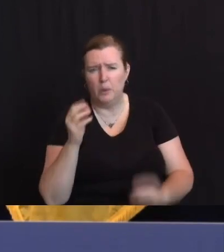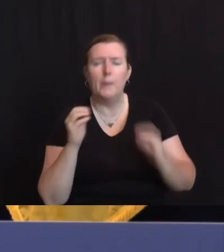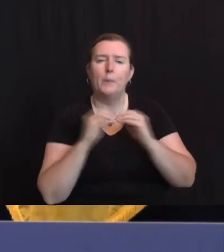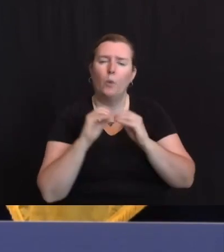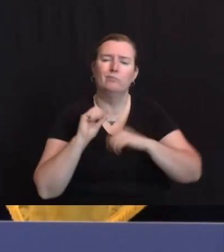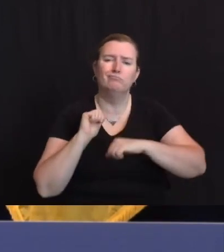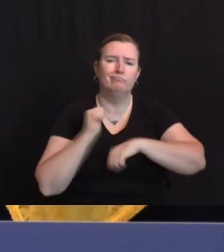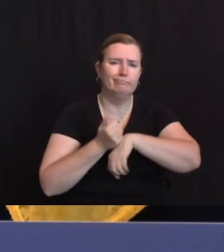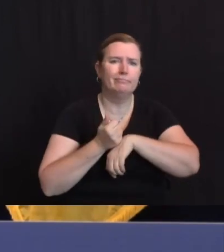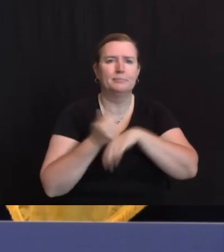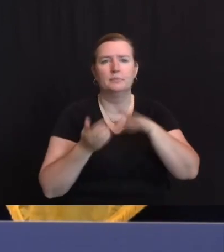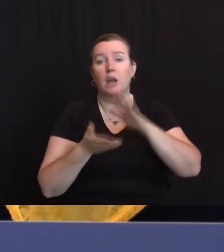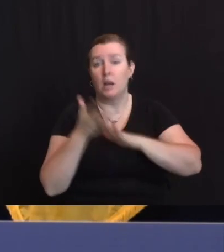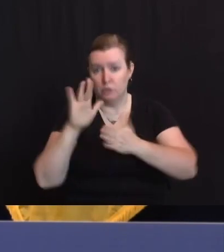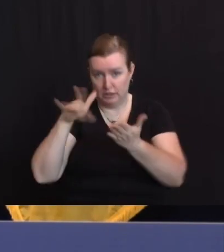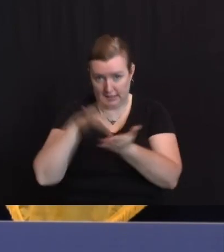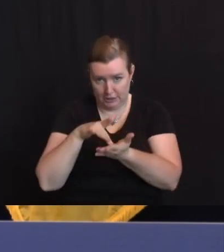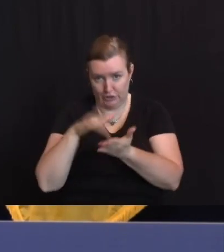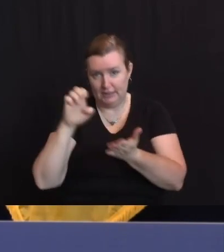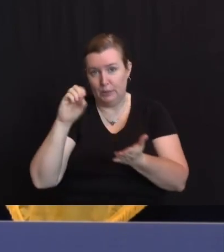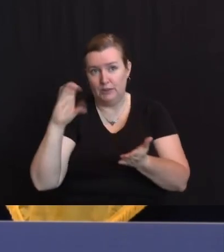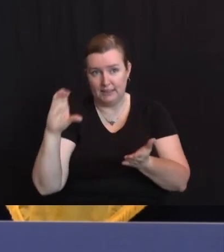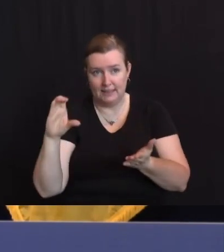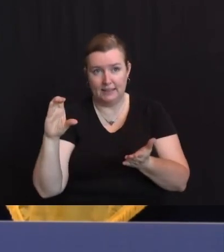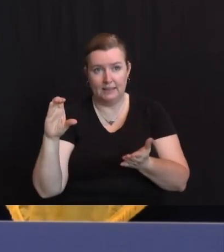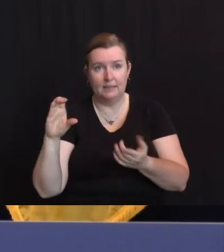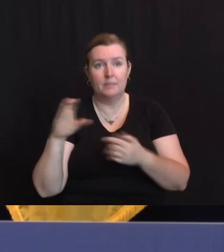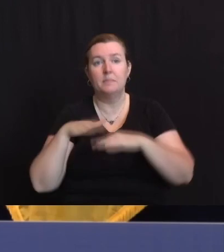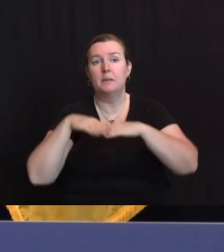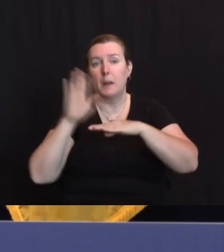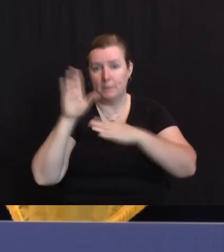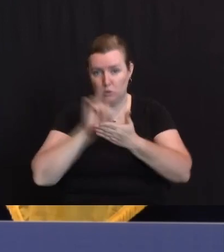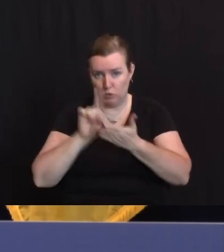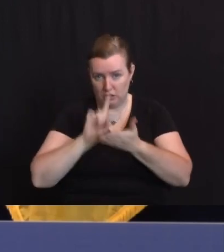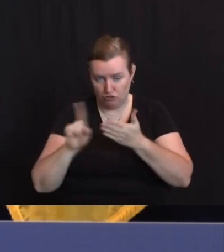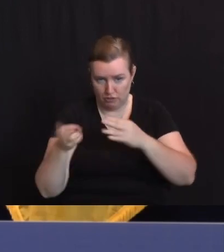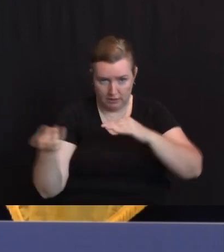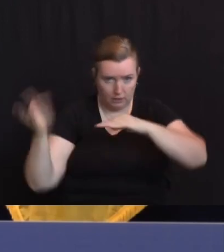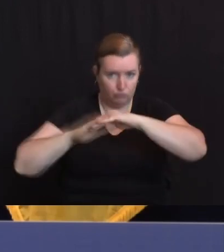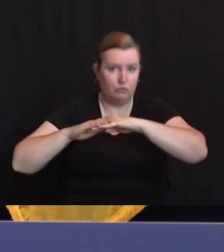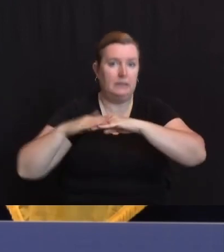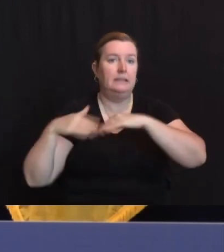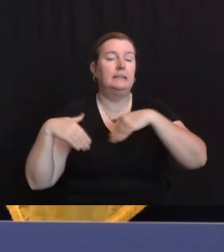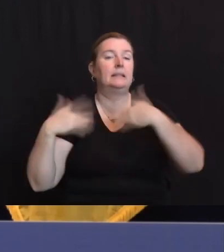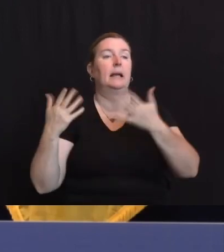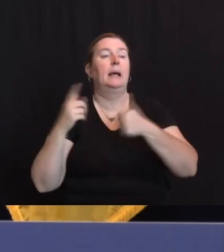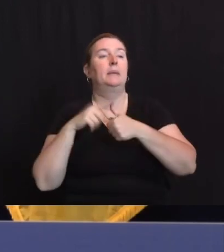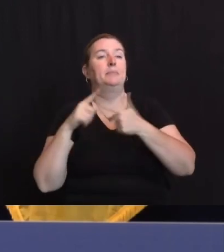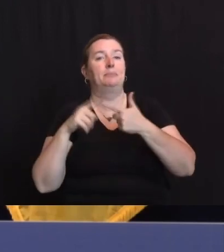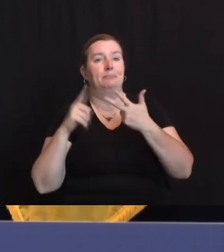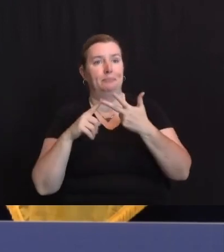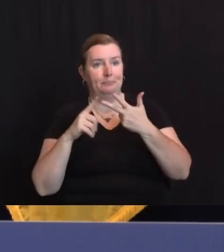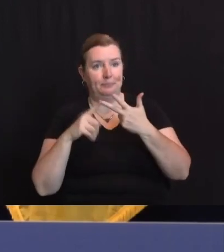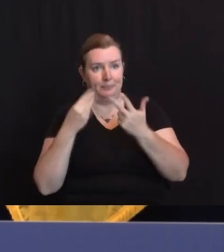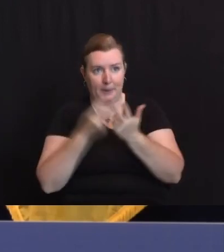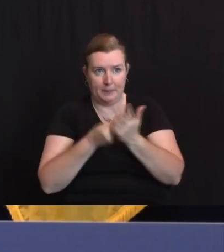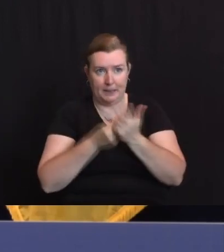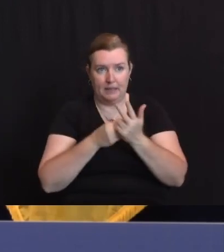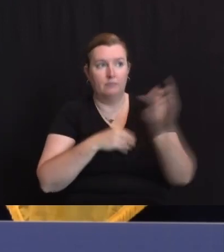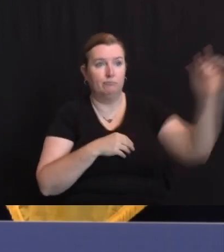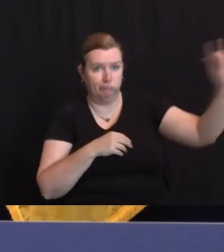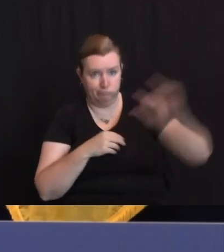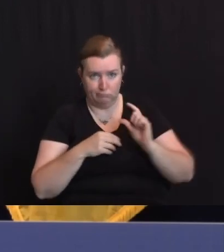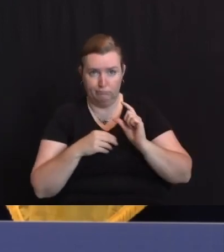We're raising minimum wage. We're going to be very clear about funding that goes to the residents, patients